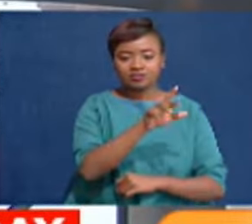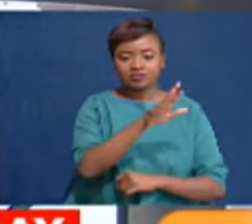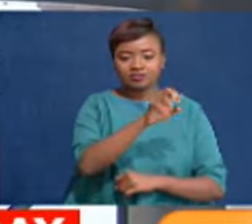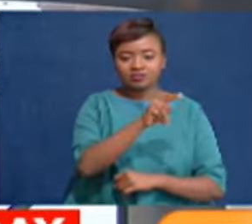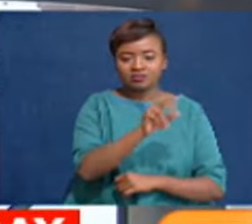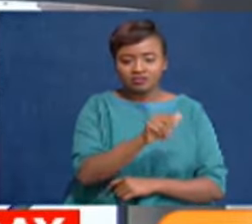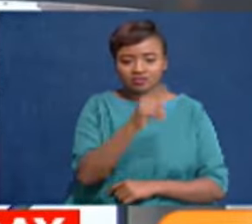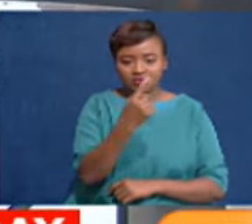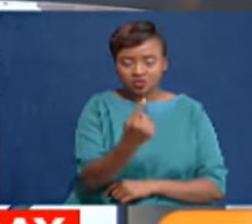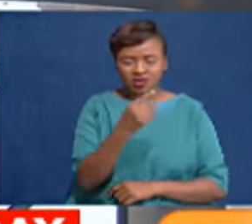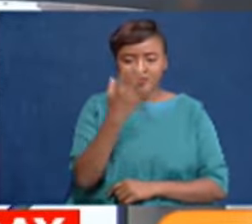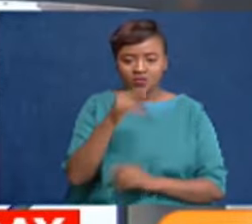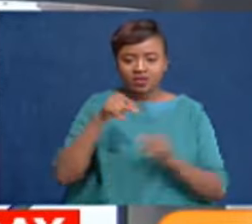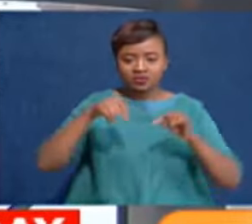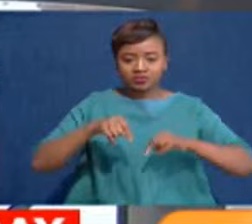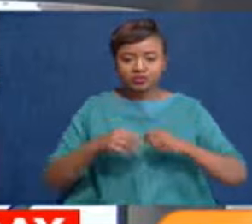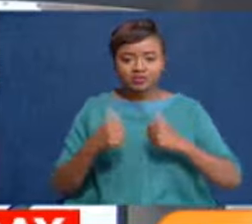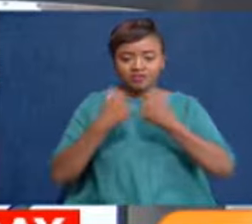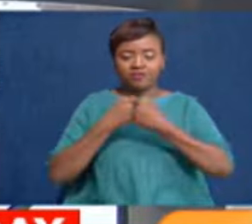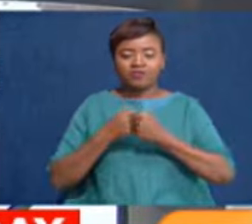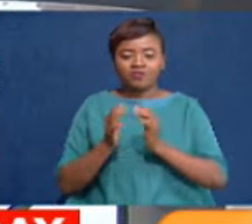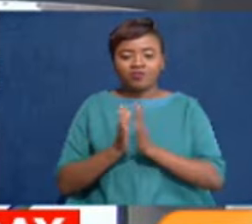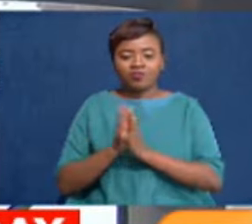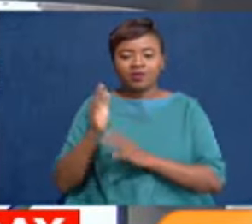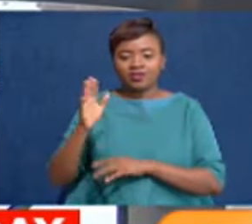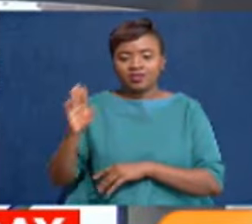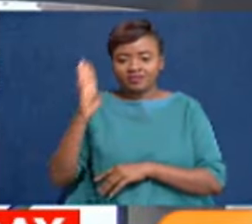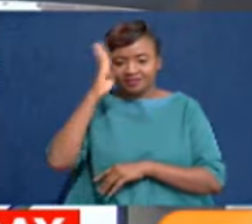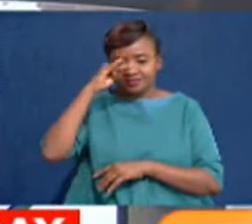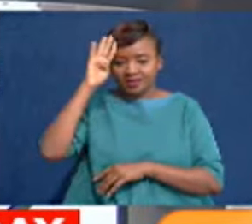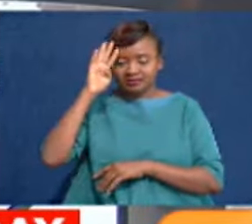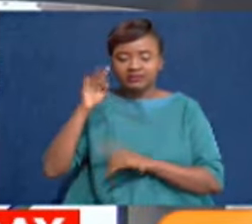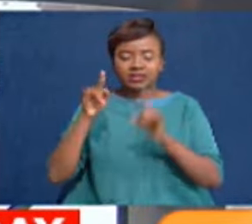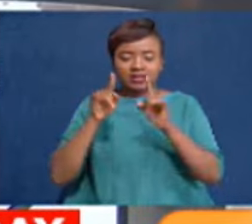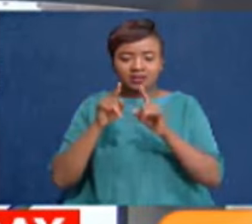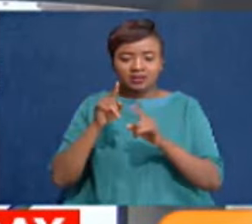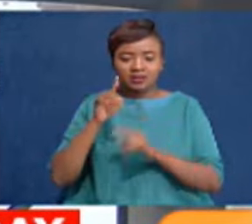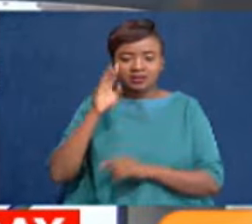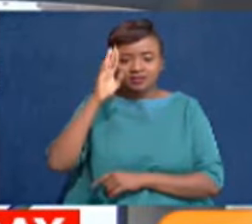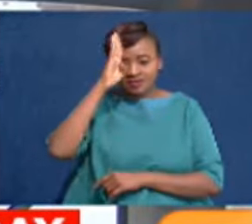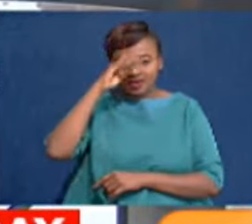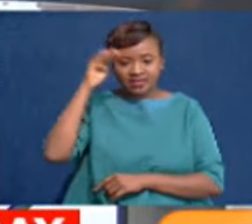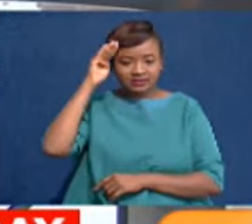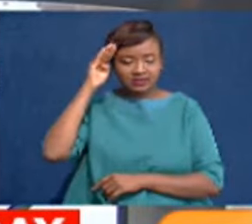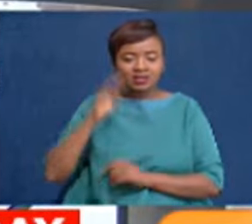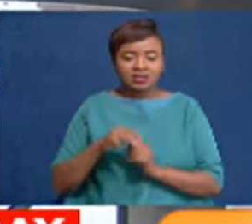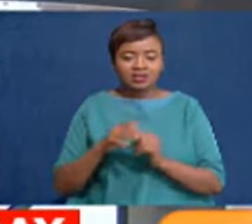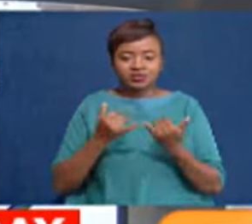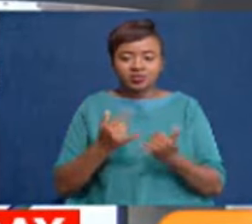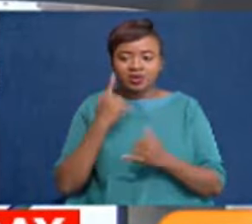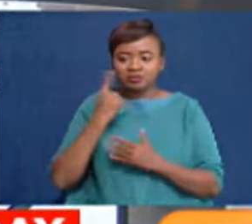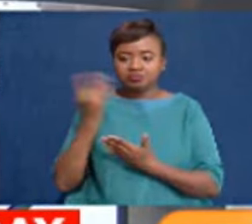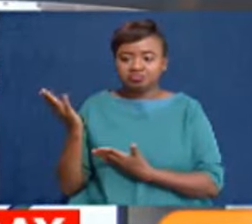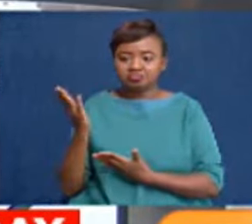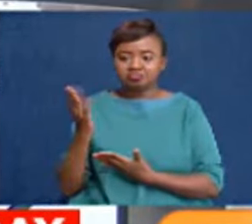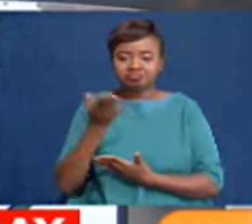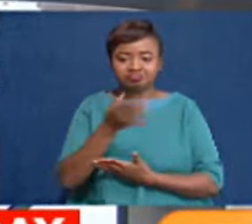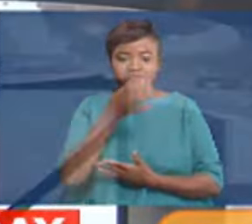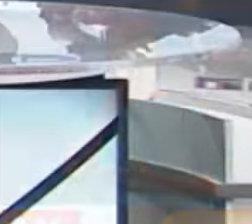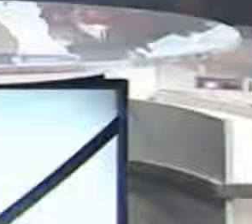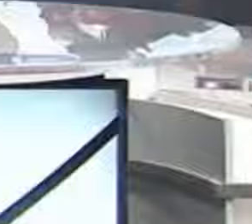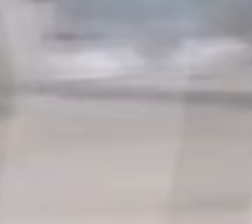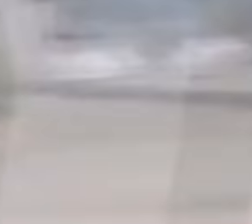Paris. After playing top-ranked nation Brazil, Kenya takes on Poland, who are ranked fourth. Michael Kinyia is in Paris with that